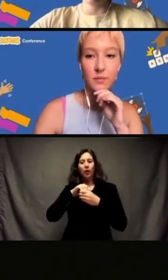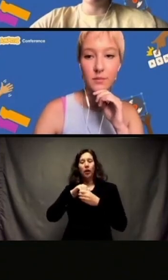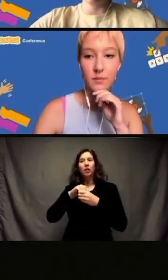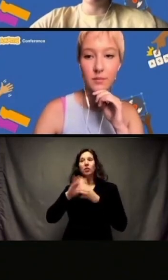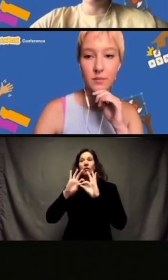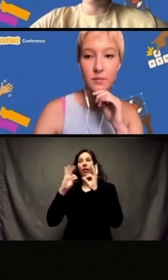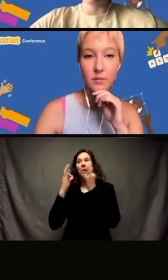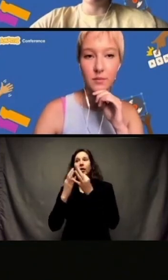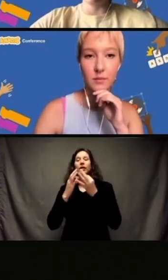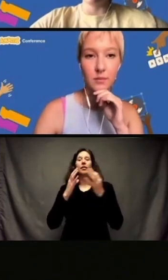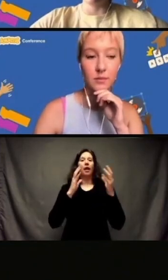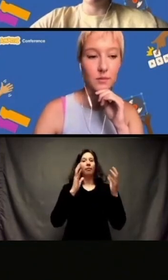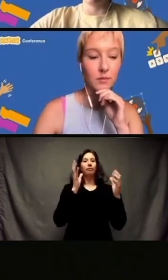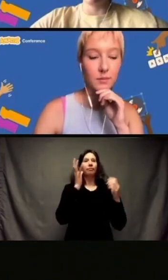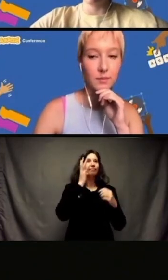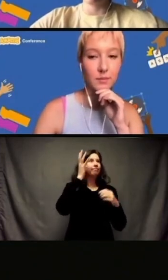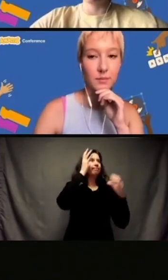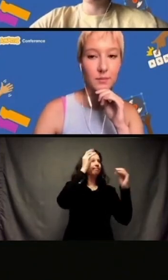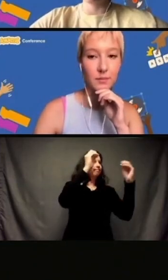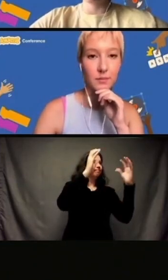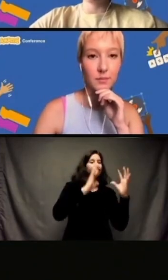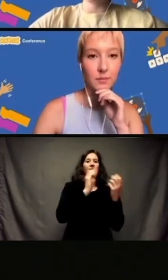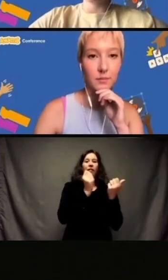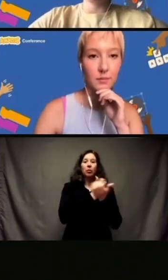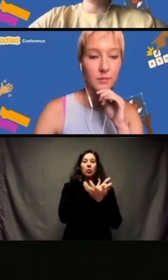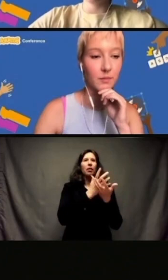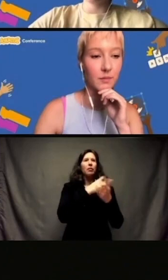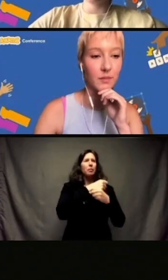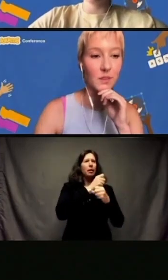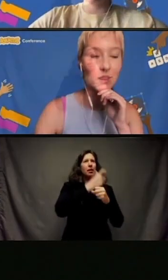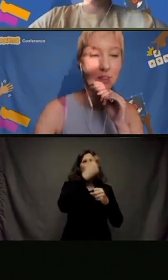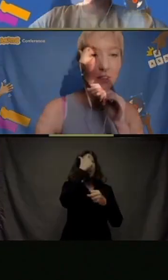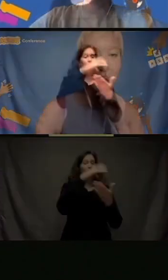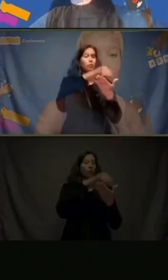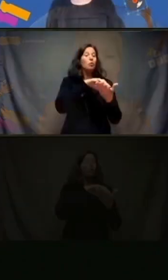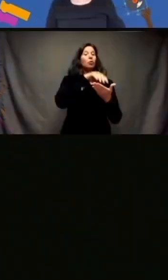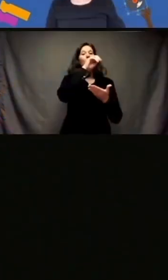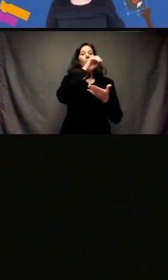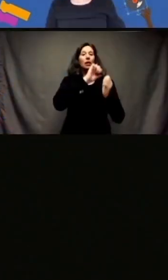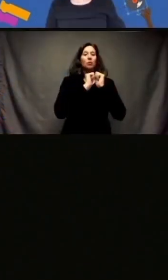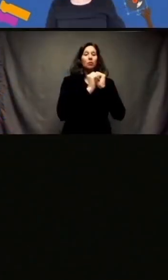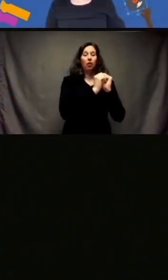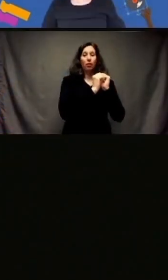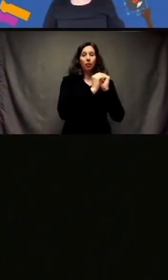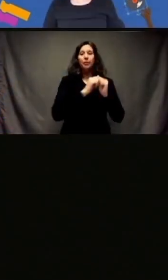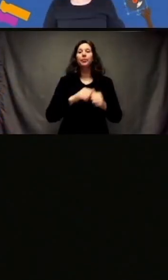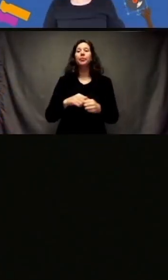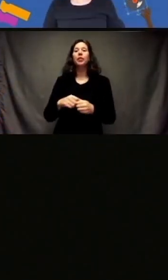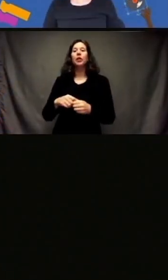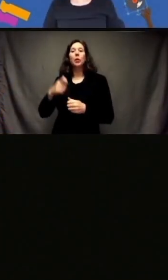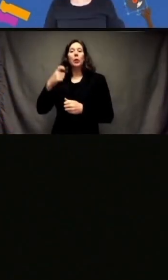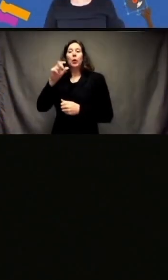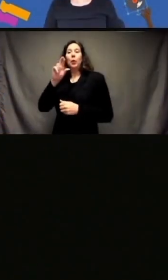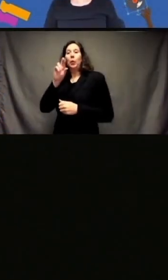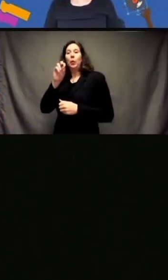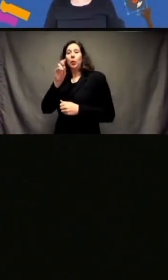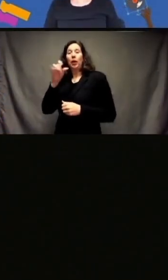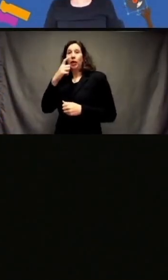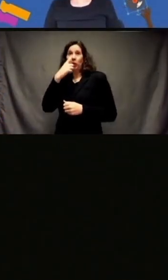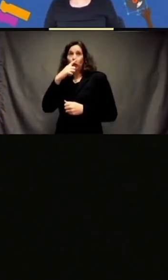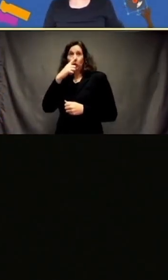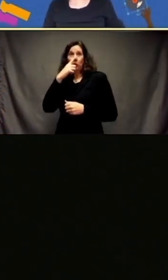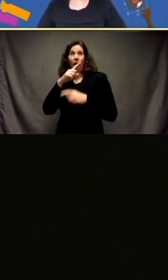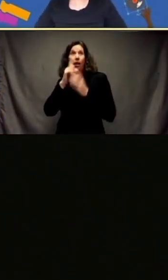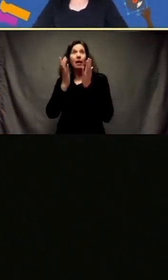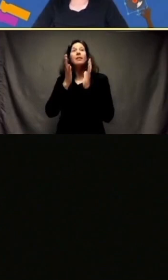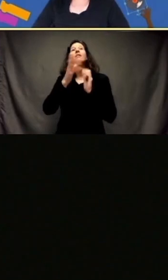and facilitators to make sense of learning together. Ricarose, we just have some messages about you speaking a little louder, and it might be hard